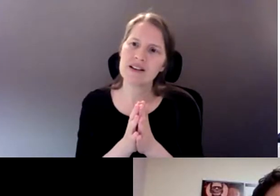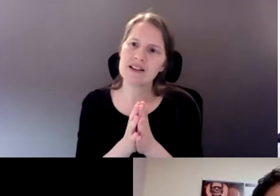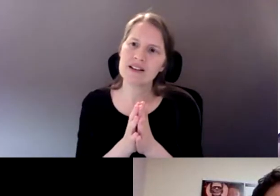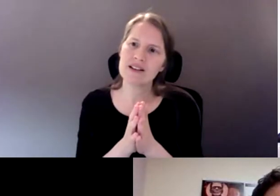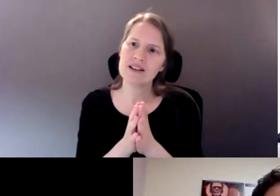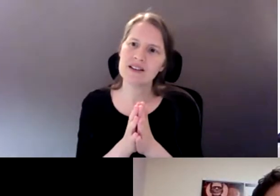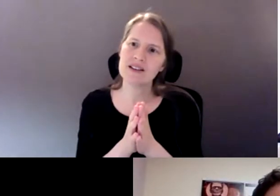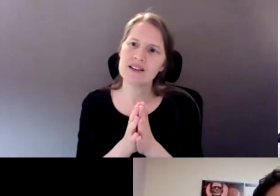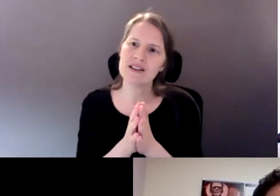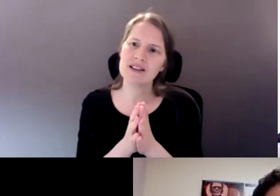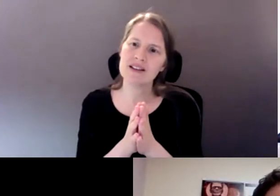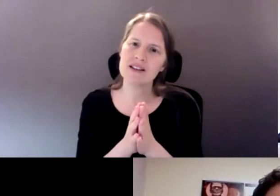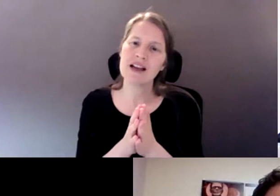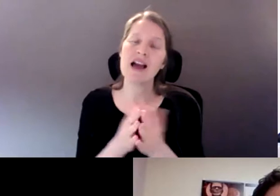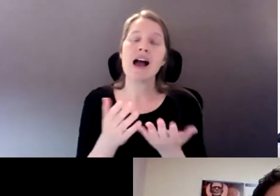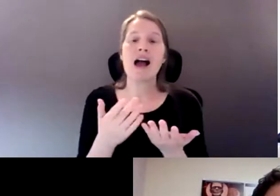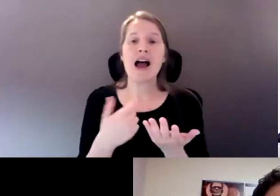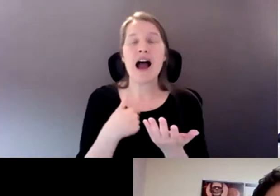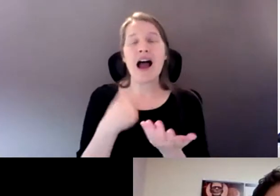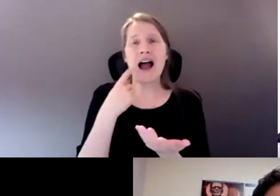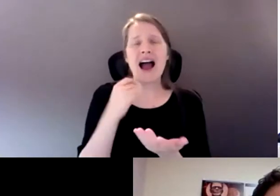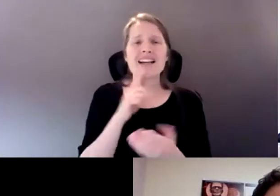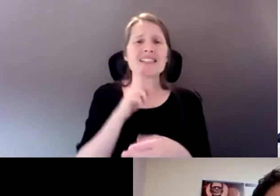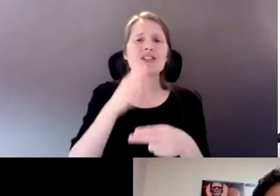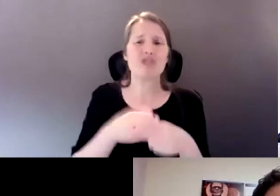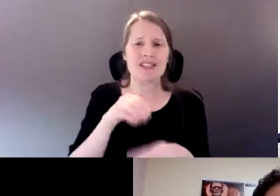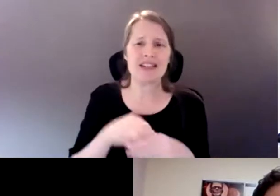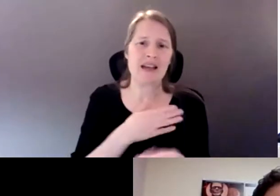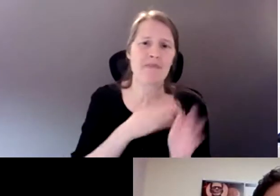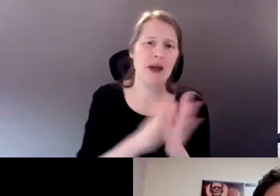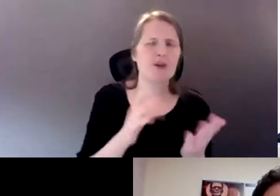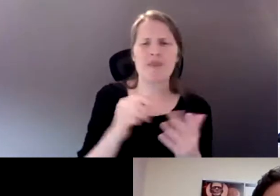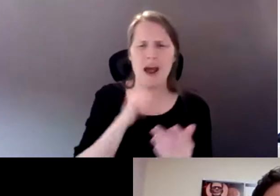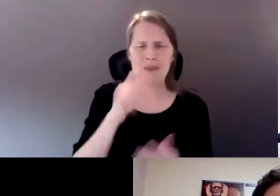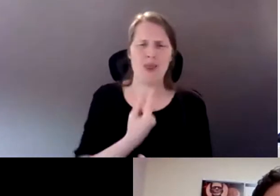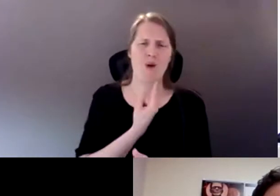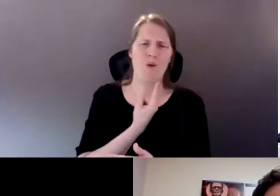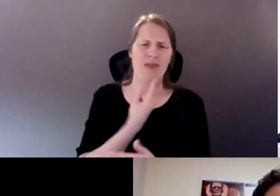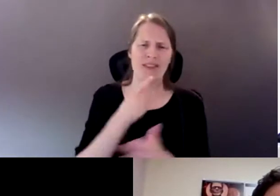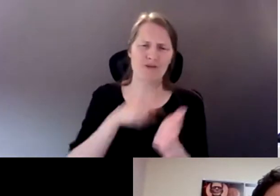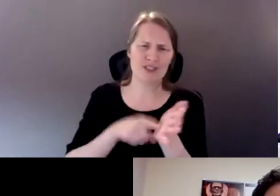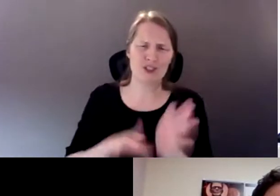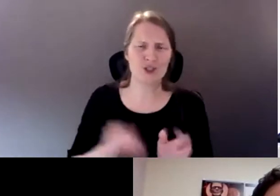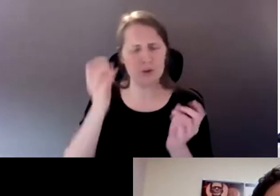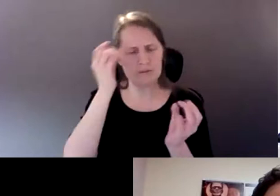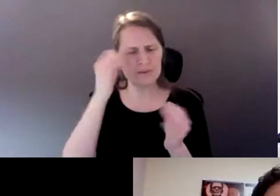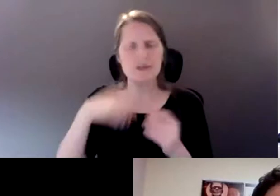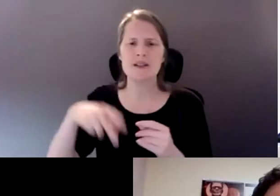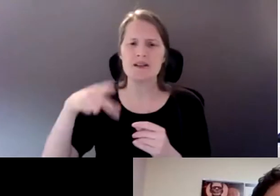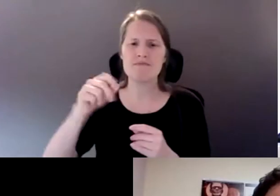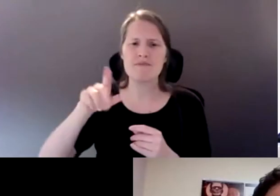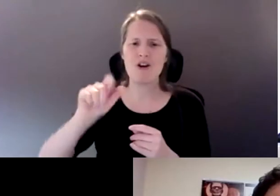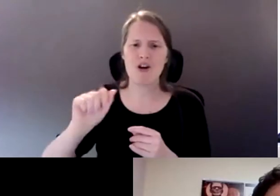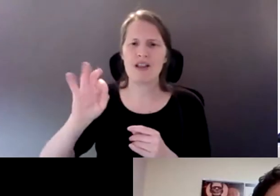I suggest this in anti-Judaism, and I'm not the only one. Paula Fredrickson, for example, has very, very potently argued that